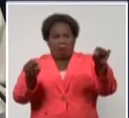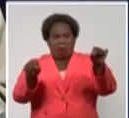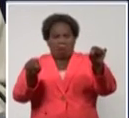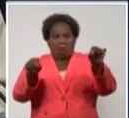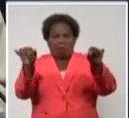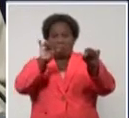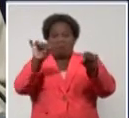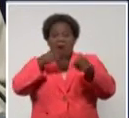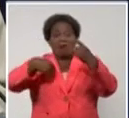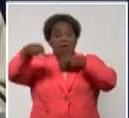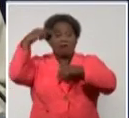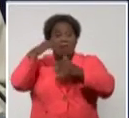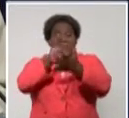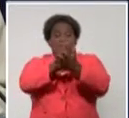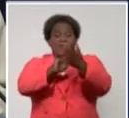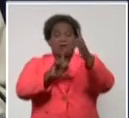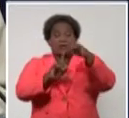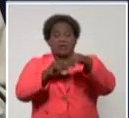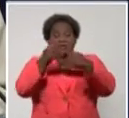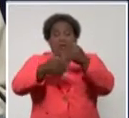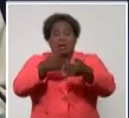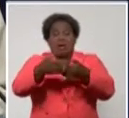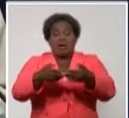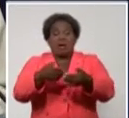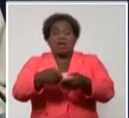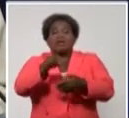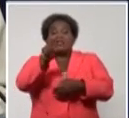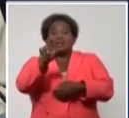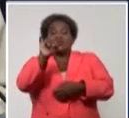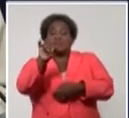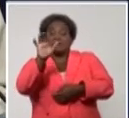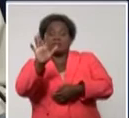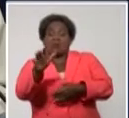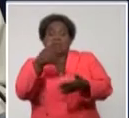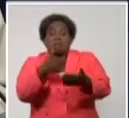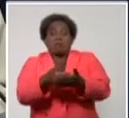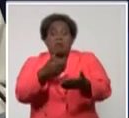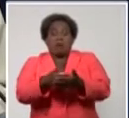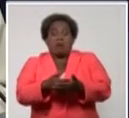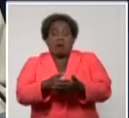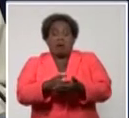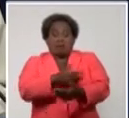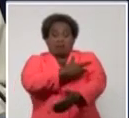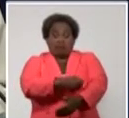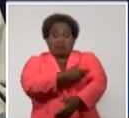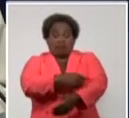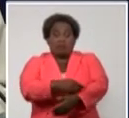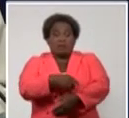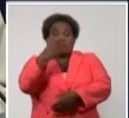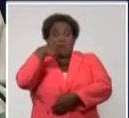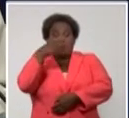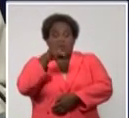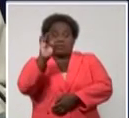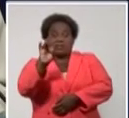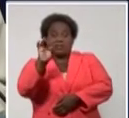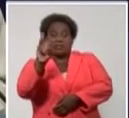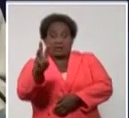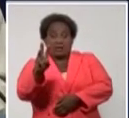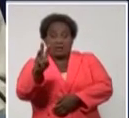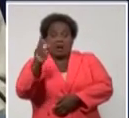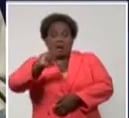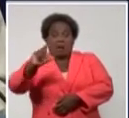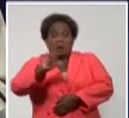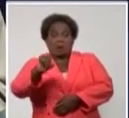yesterday is a Cuban. The source of infection is yet to be determined, bringing the total number of cases where it has not been possible